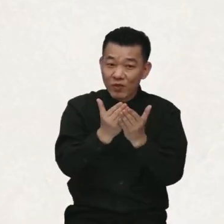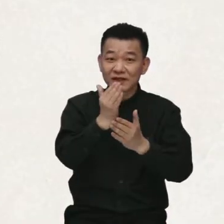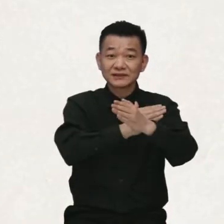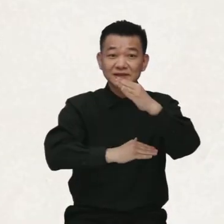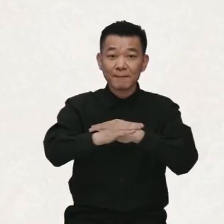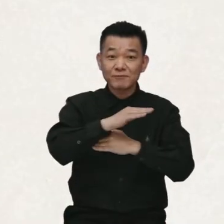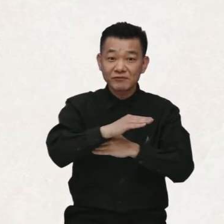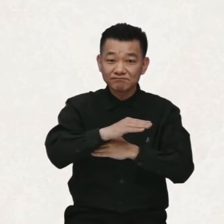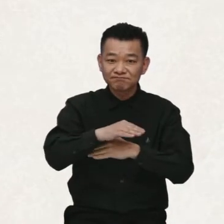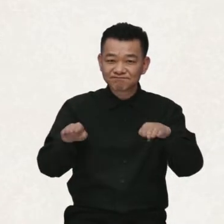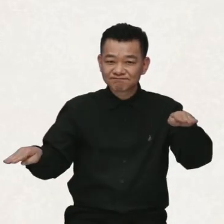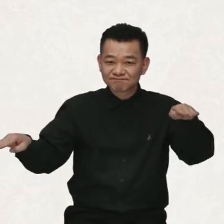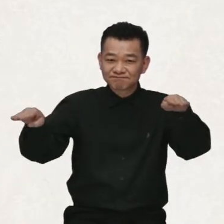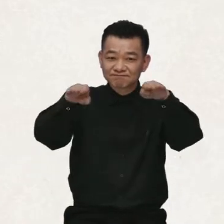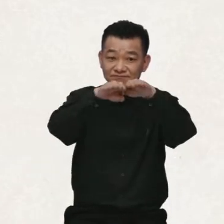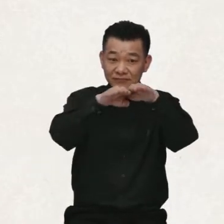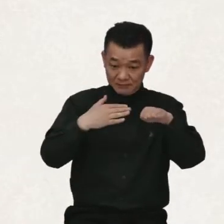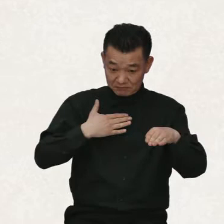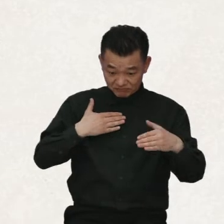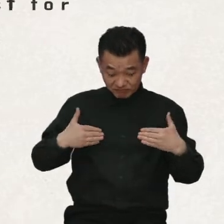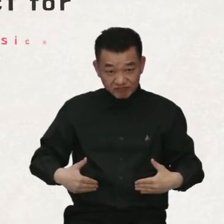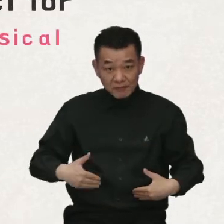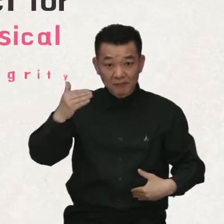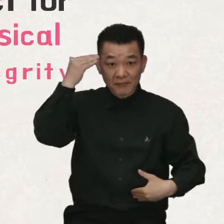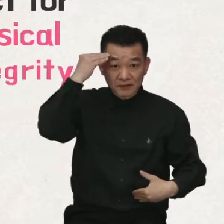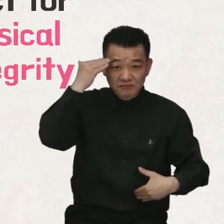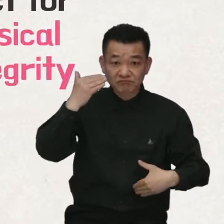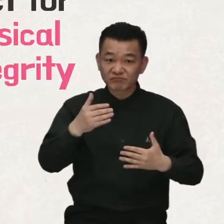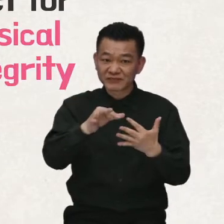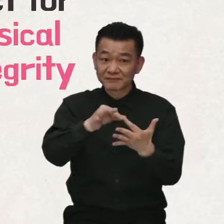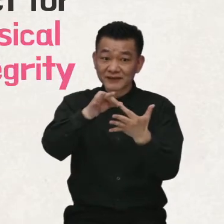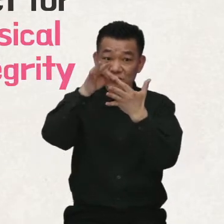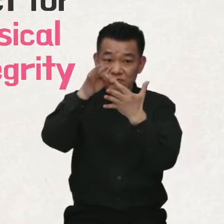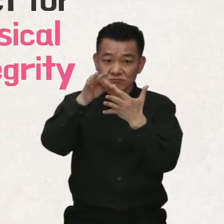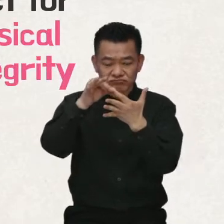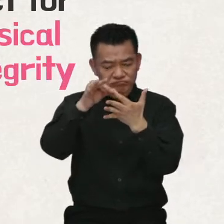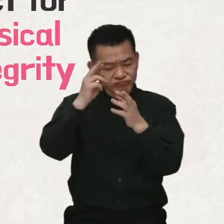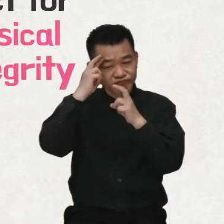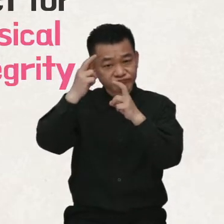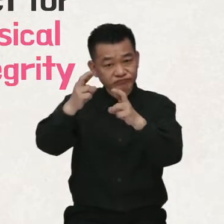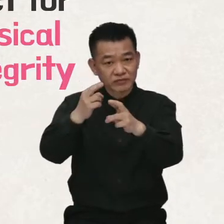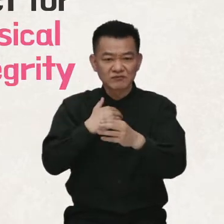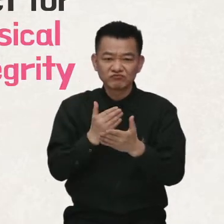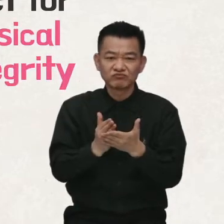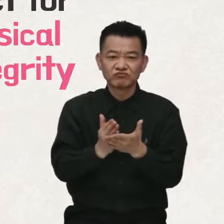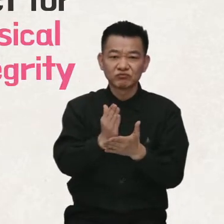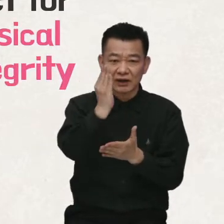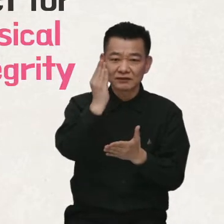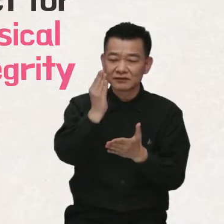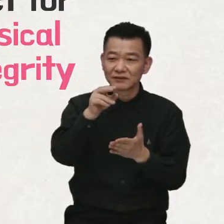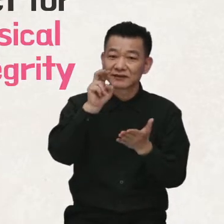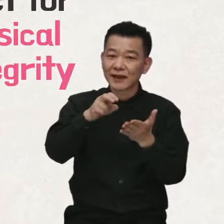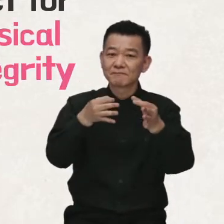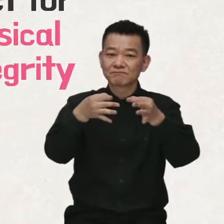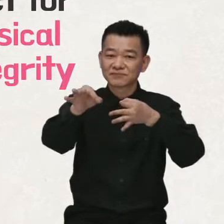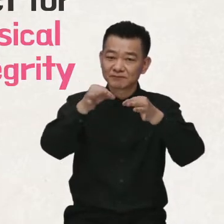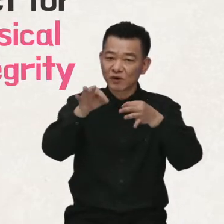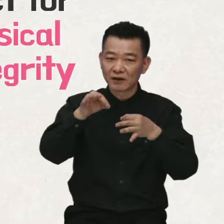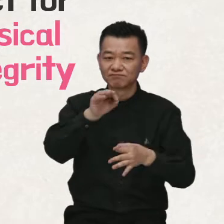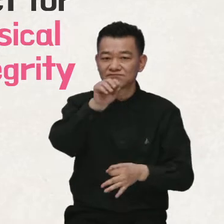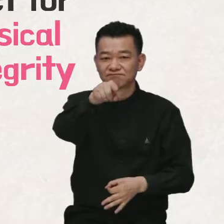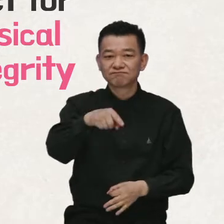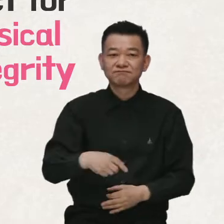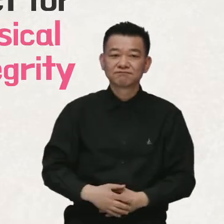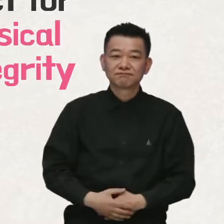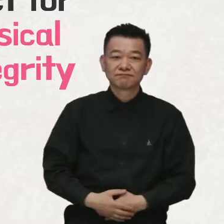it describes that every person with disabilities has a right to respect for his or her physical and mental integrity on an equal